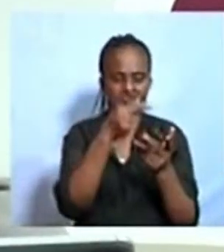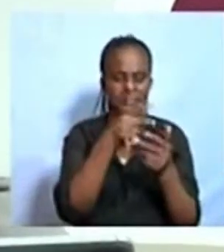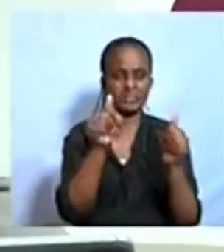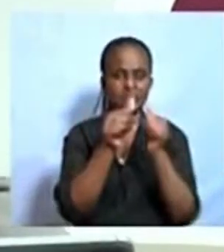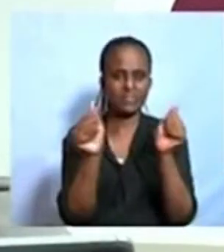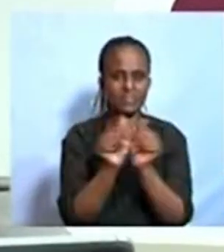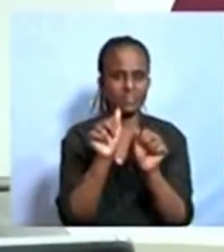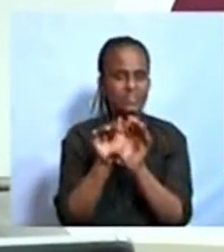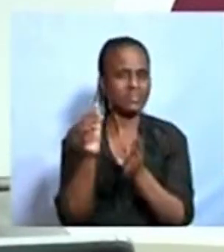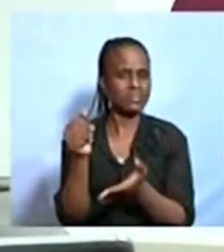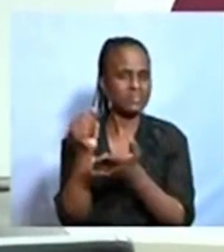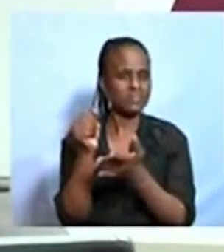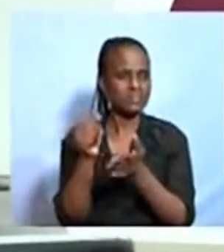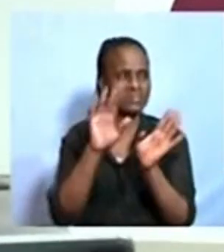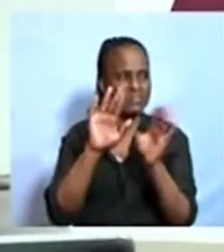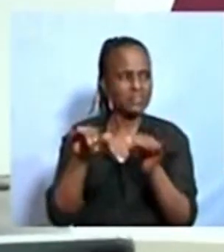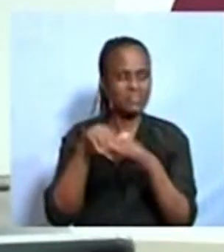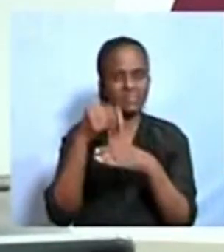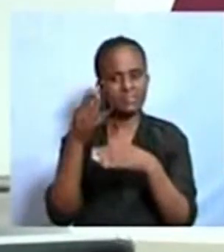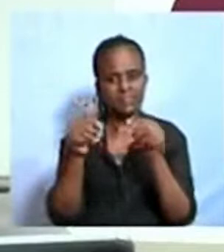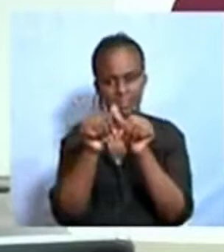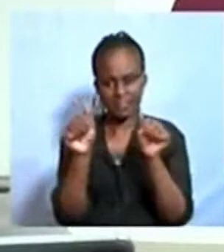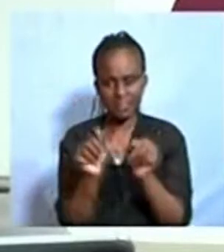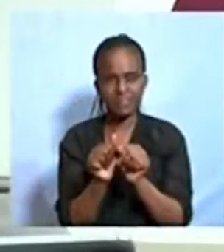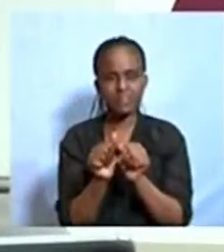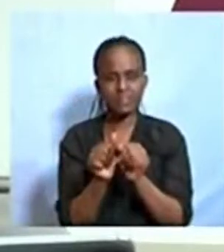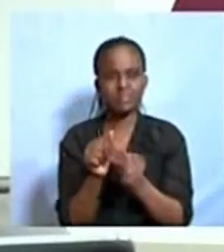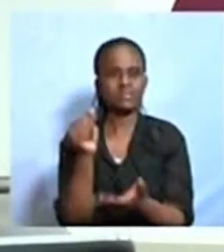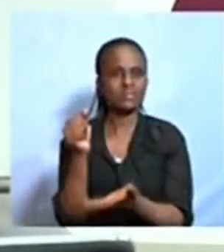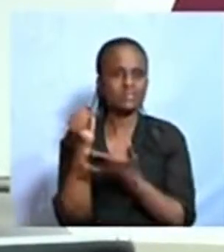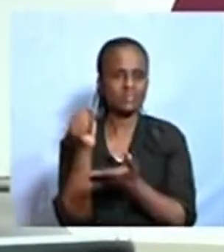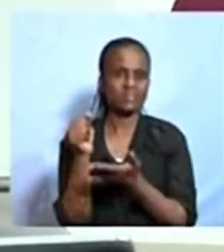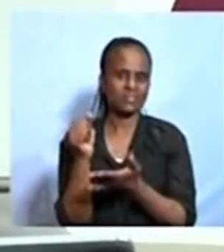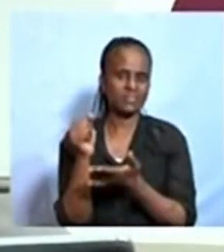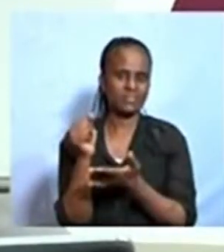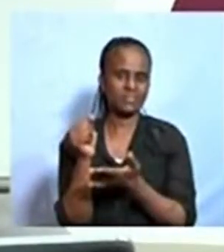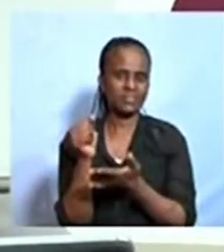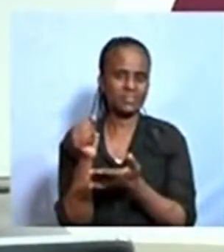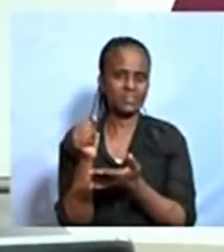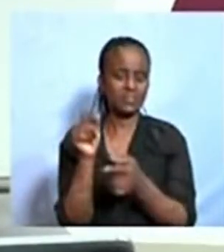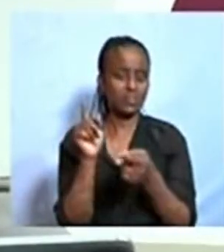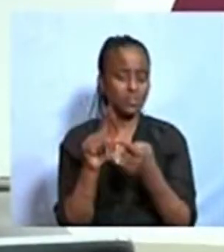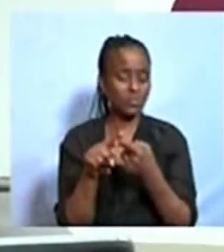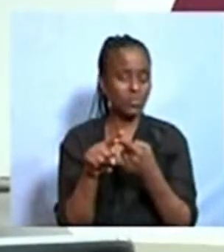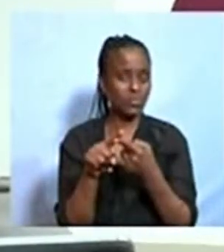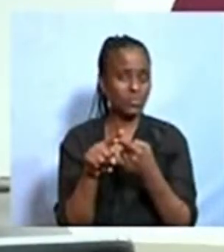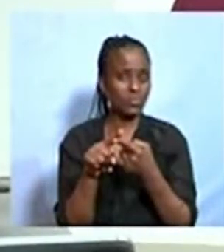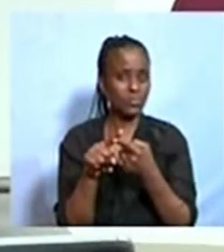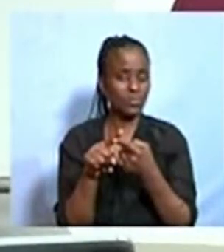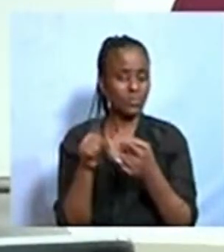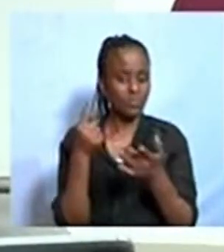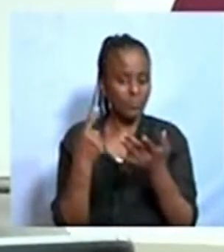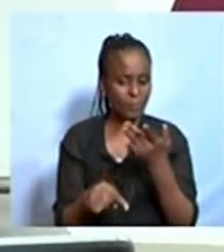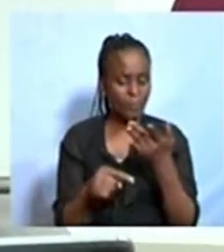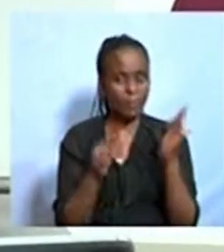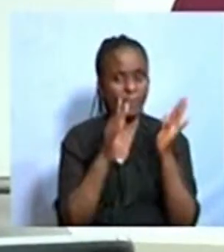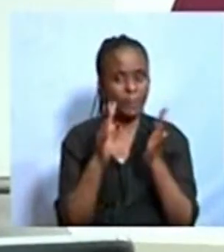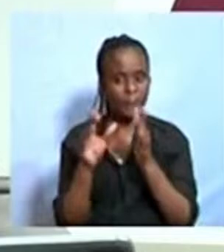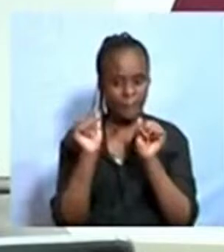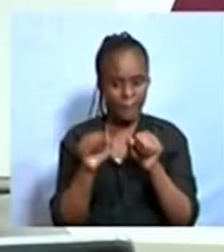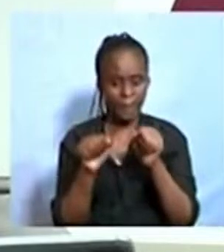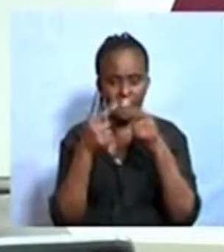budget. The left out areas in the priority areas of the budget, as to what